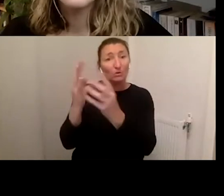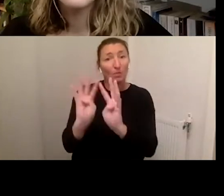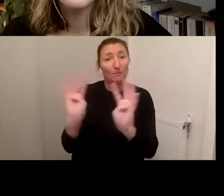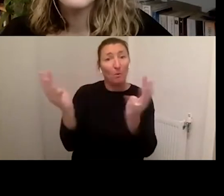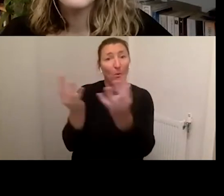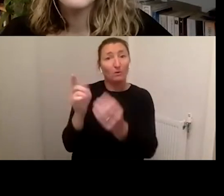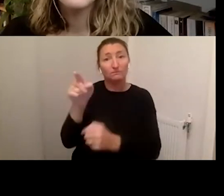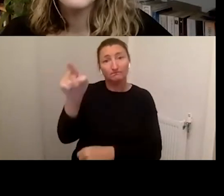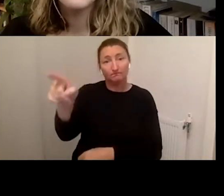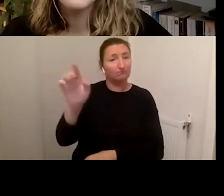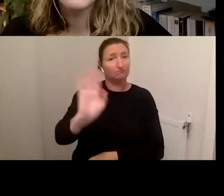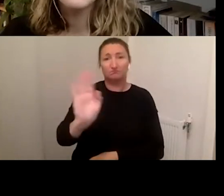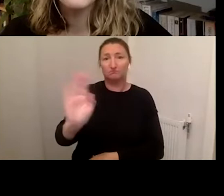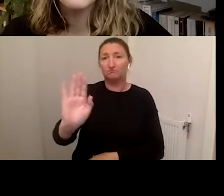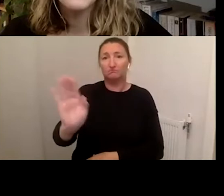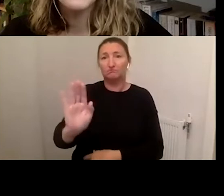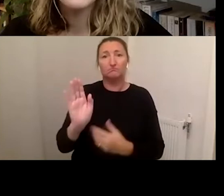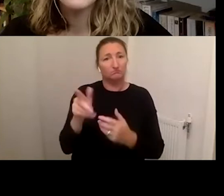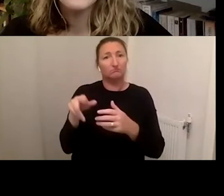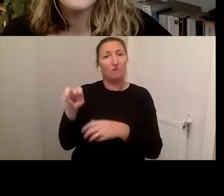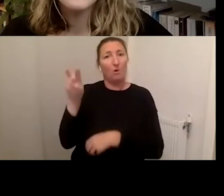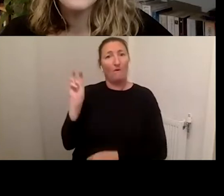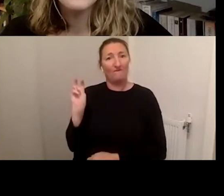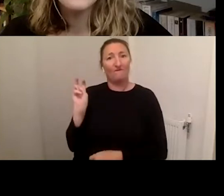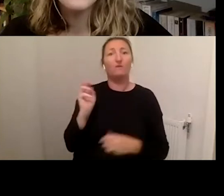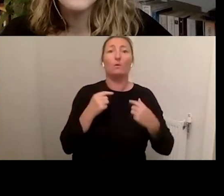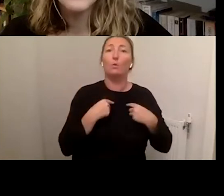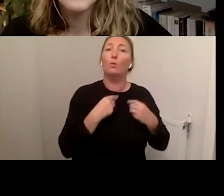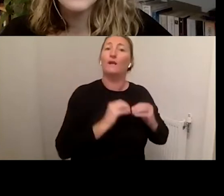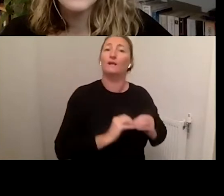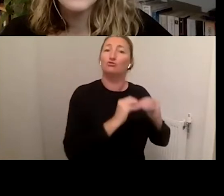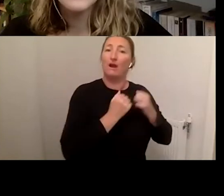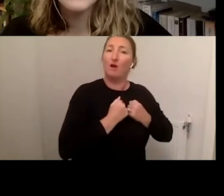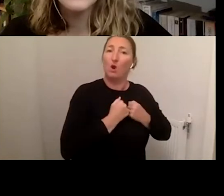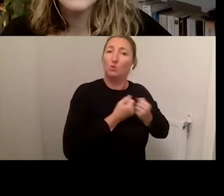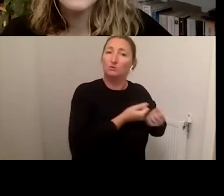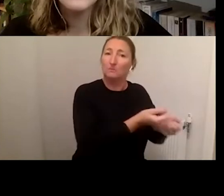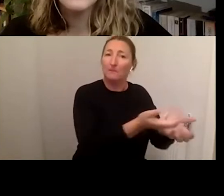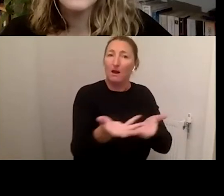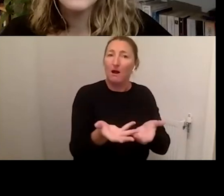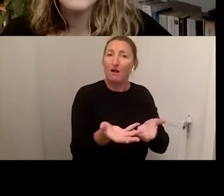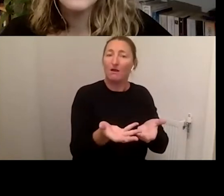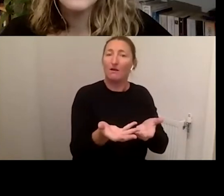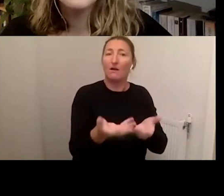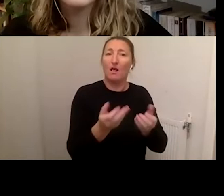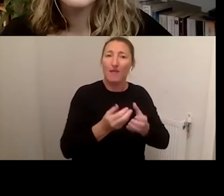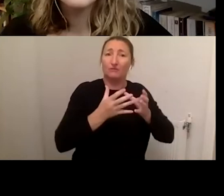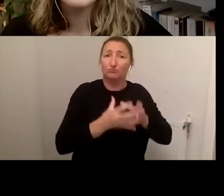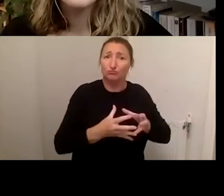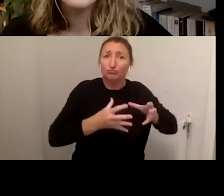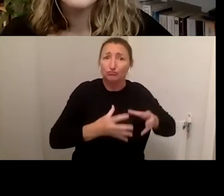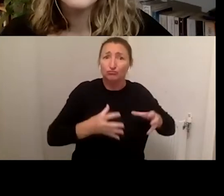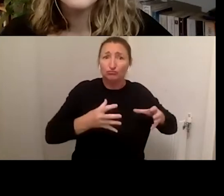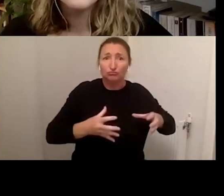they forced us to apply to become a supplier. And then we grew from, let's say, an average size of